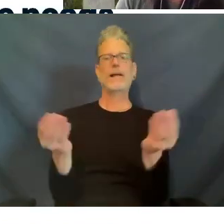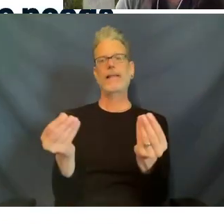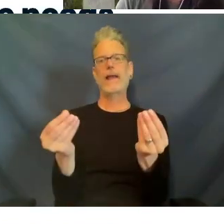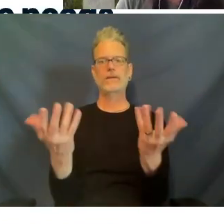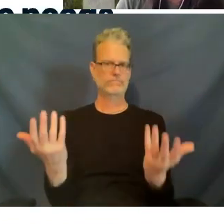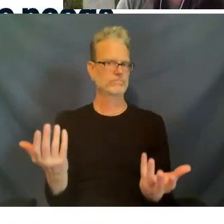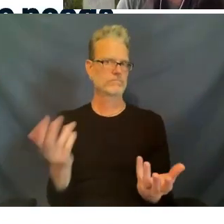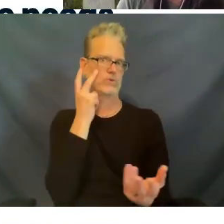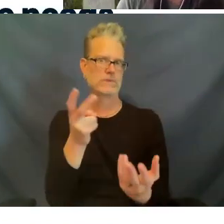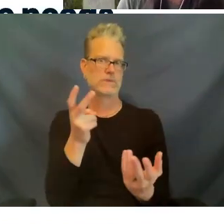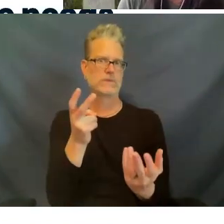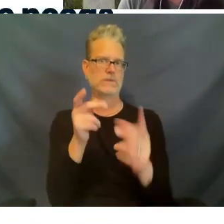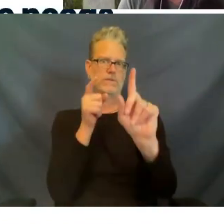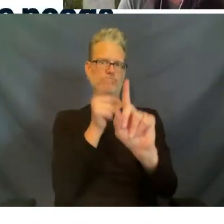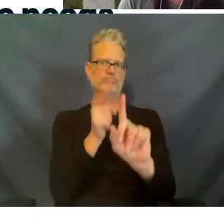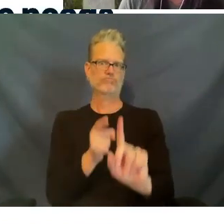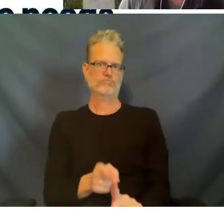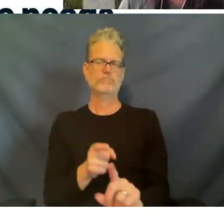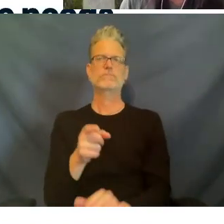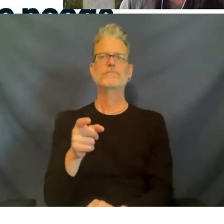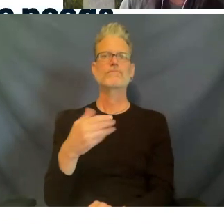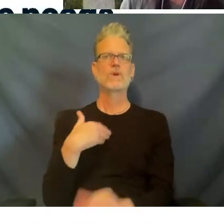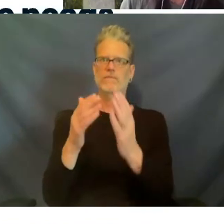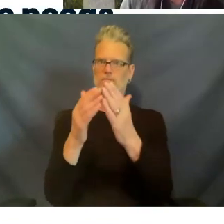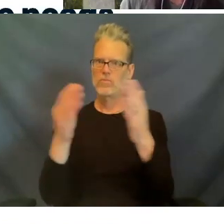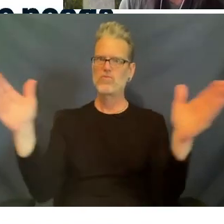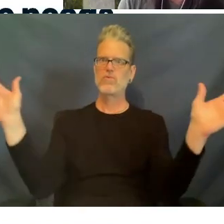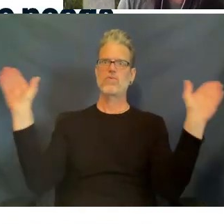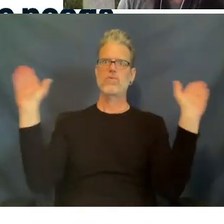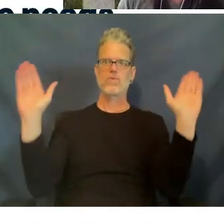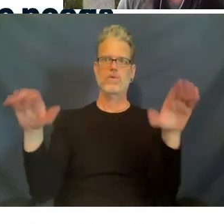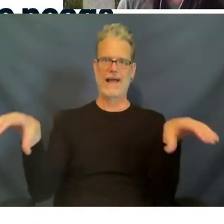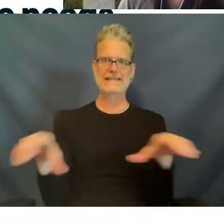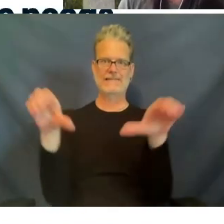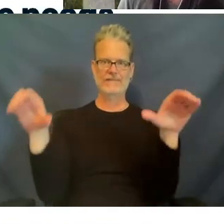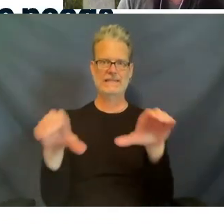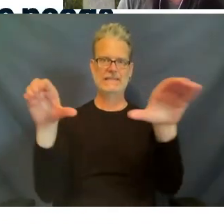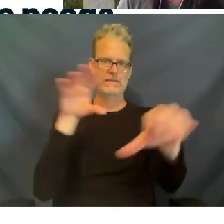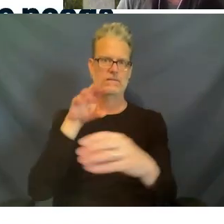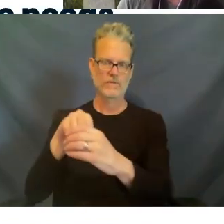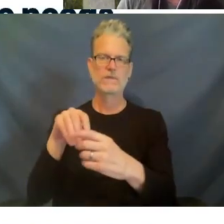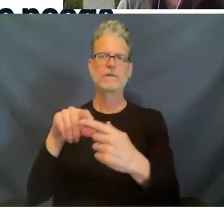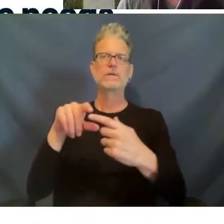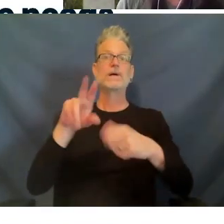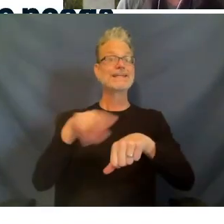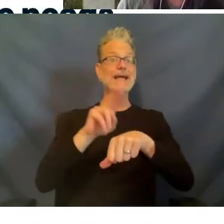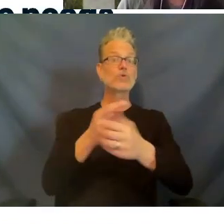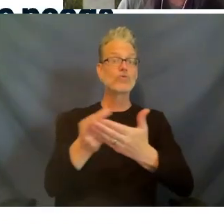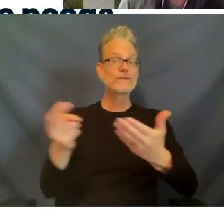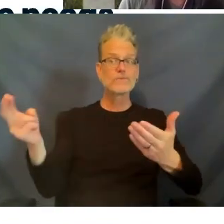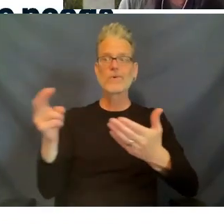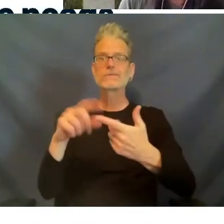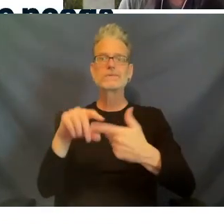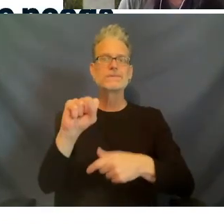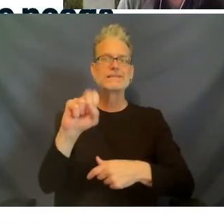from the bullets on this slide, we have a broad range of activities. We manage natural resources like seed cultivation